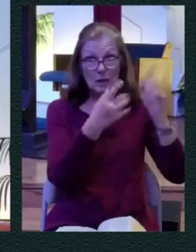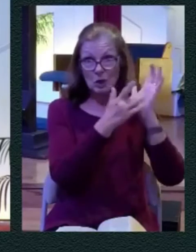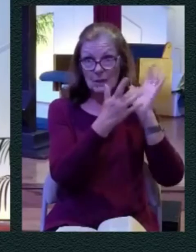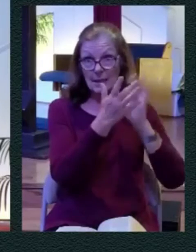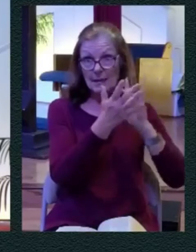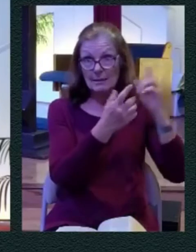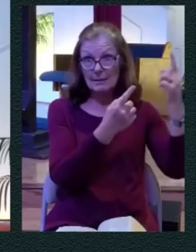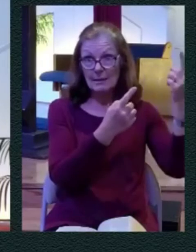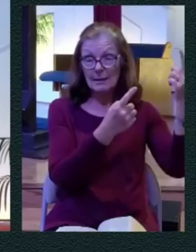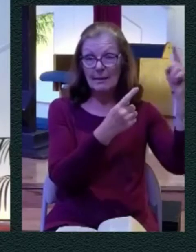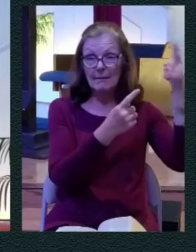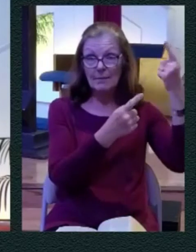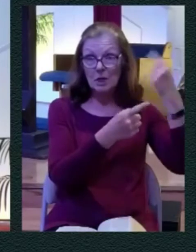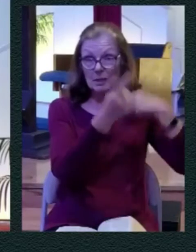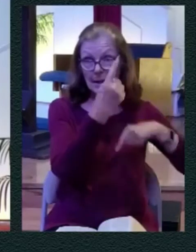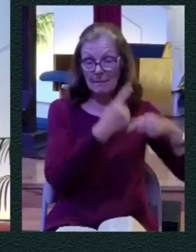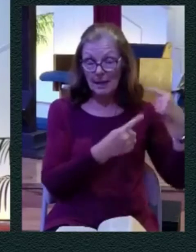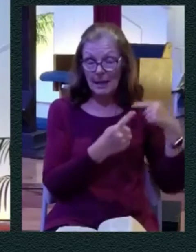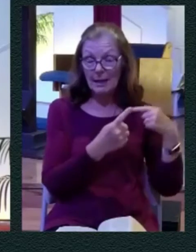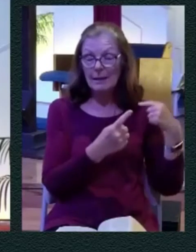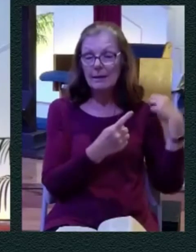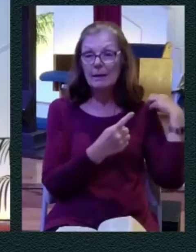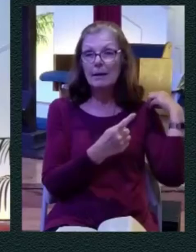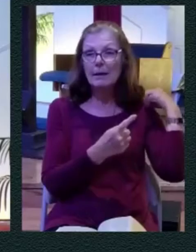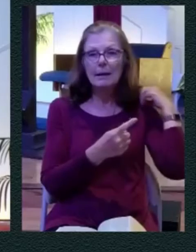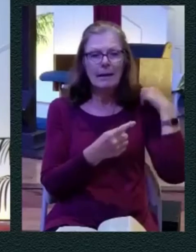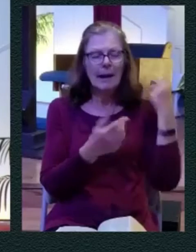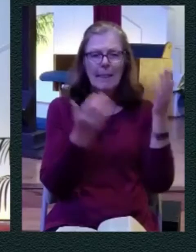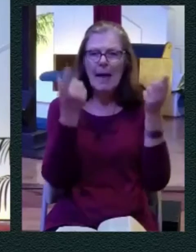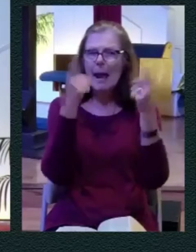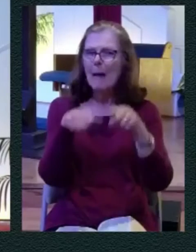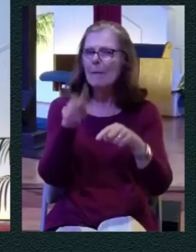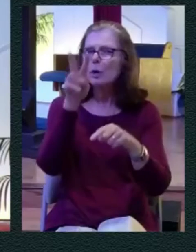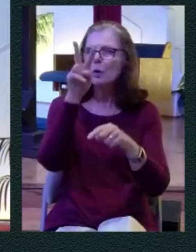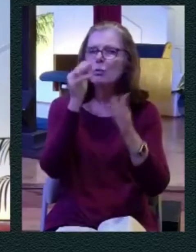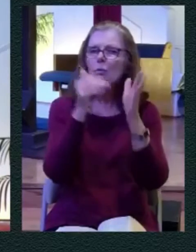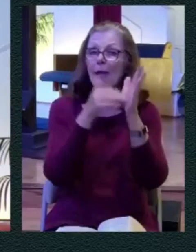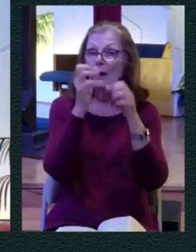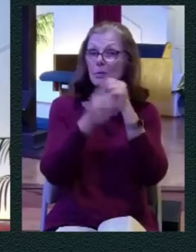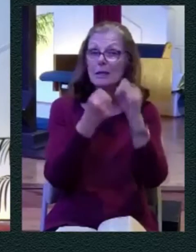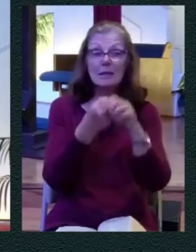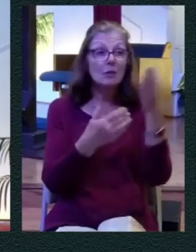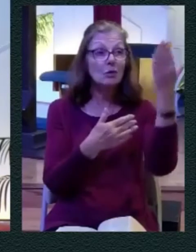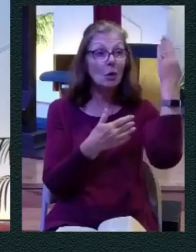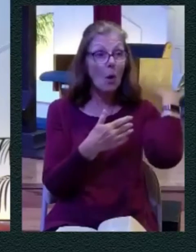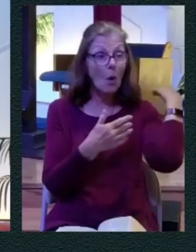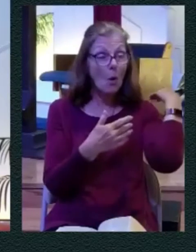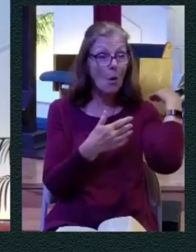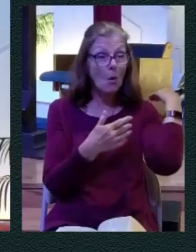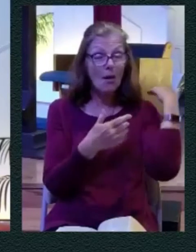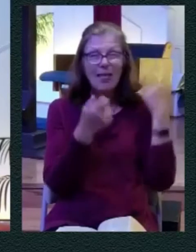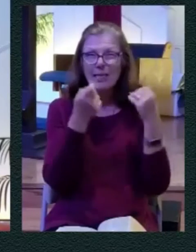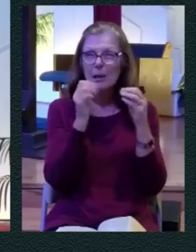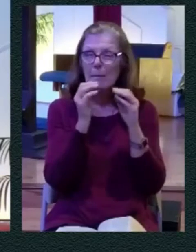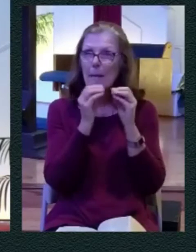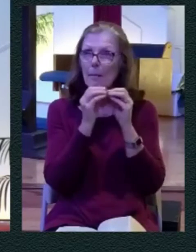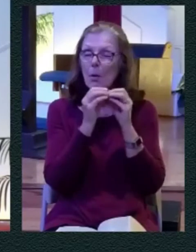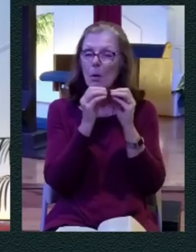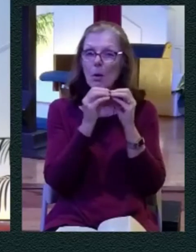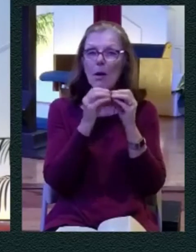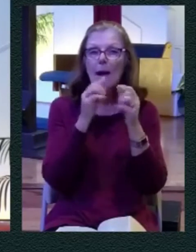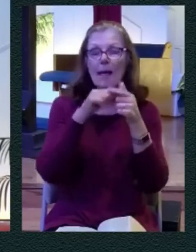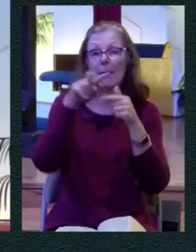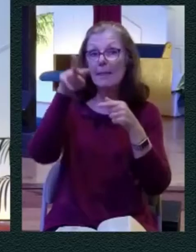First coming took place over 2,000 years ago, just a bit over, and the second coming